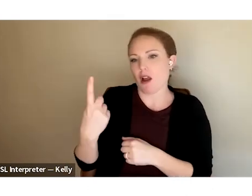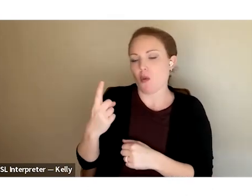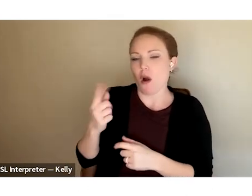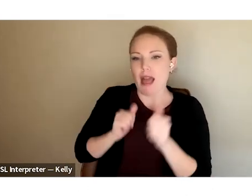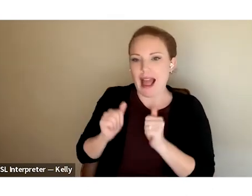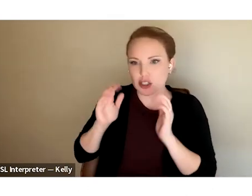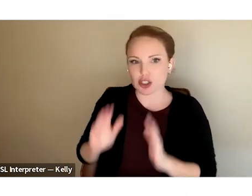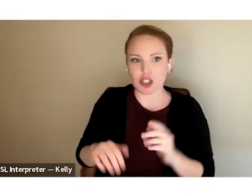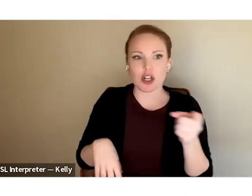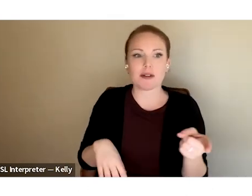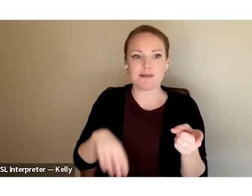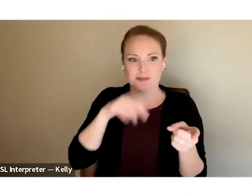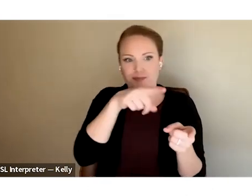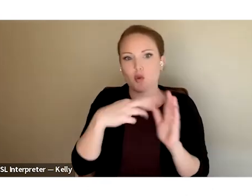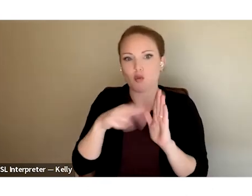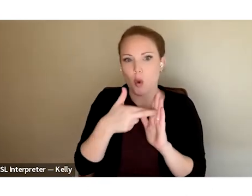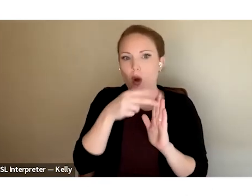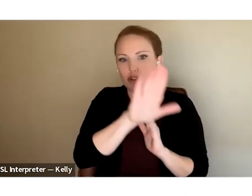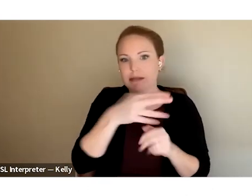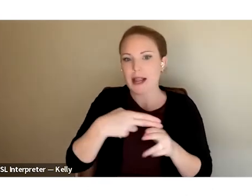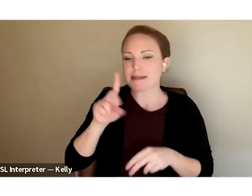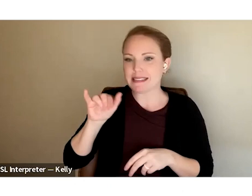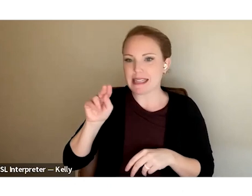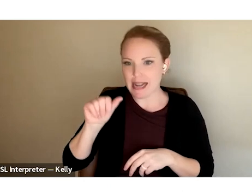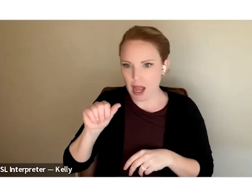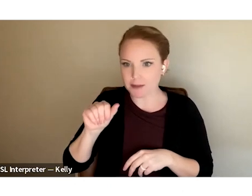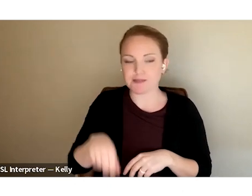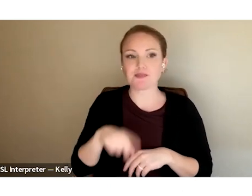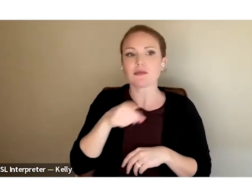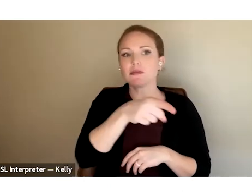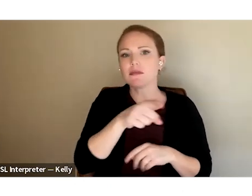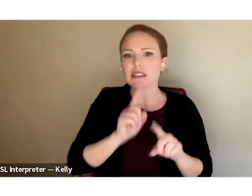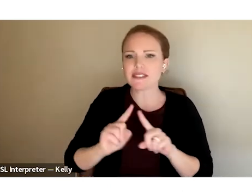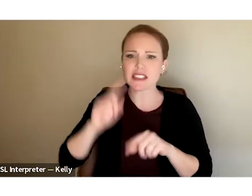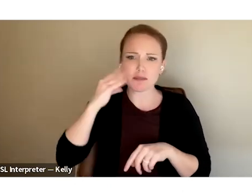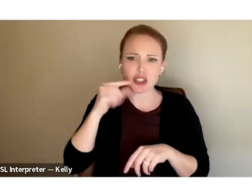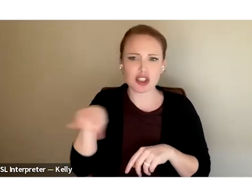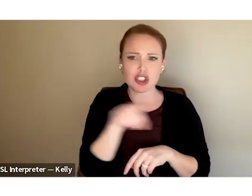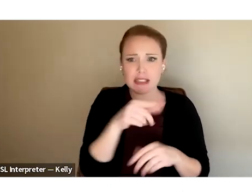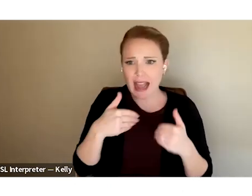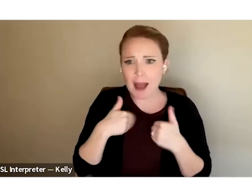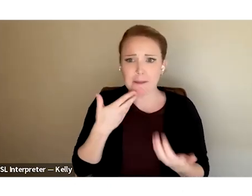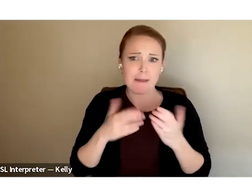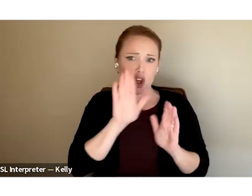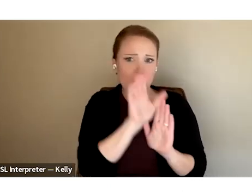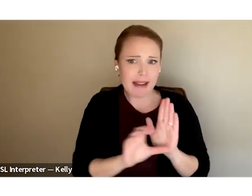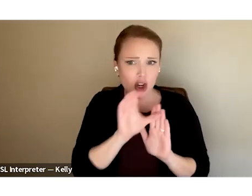May Kelamawi, who plays the role of Dina, about things that she was going through that maybe the character